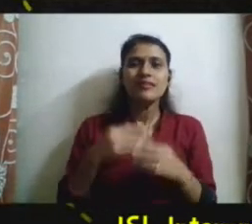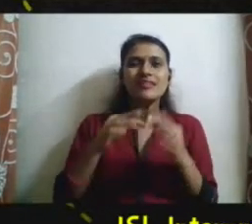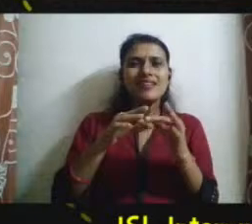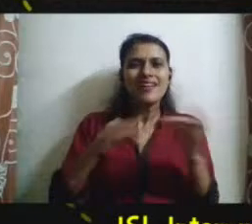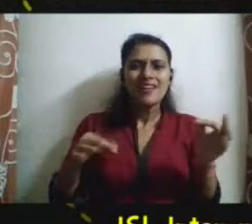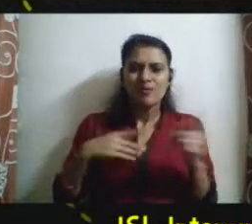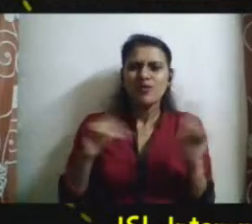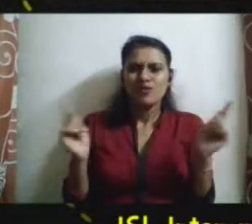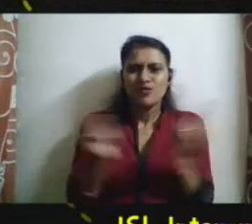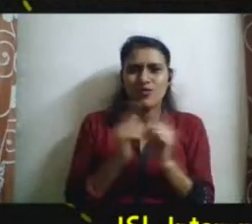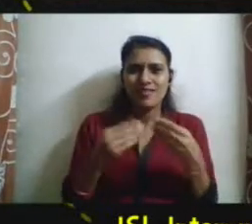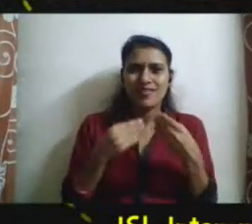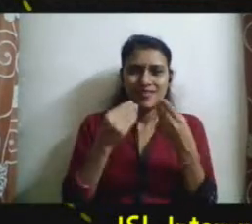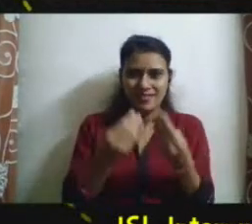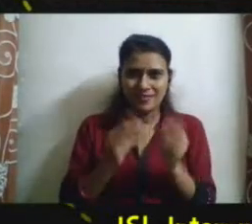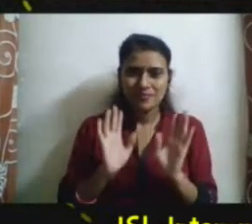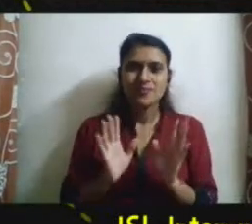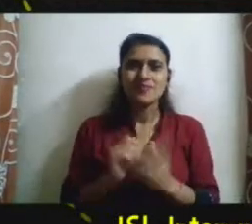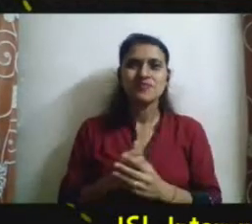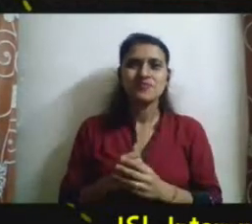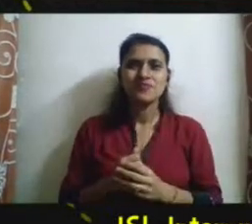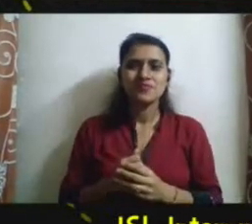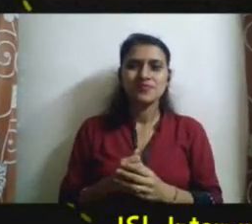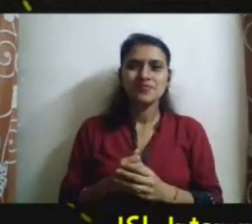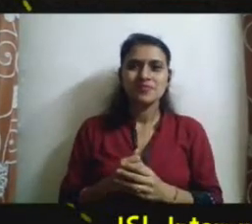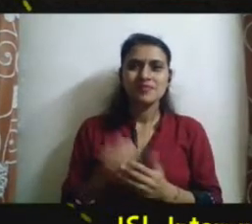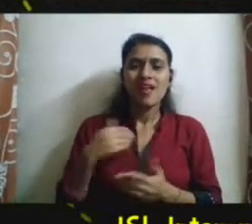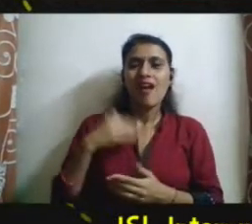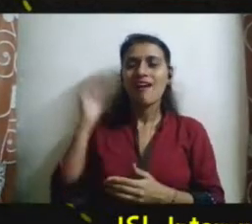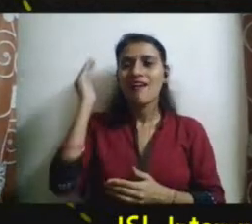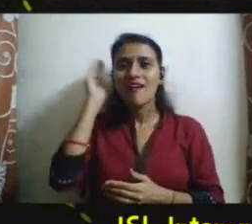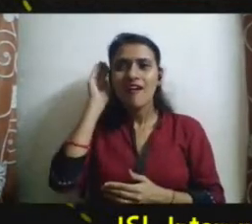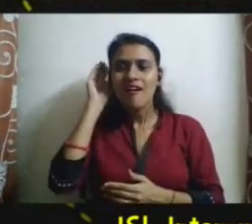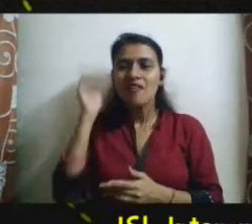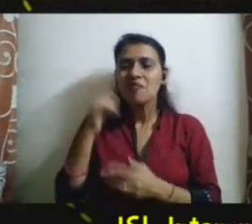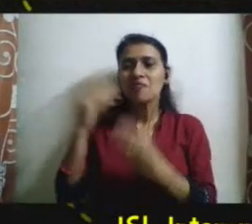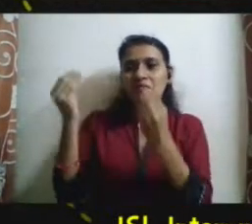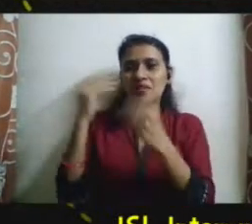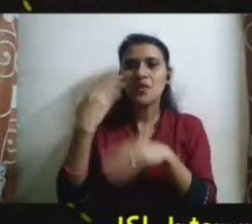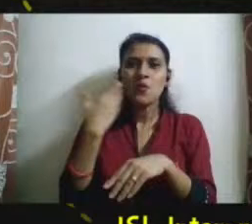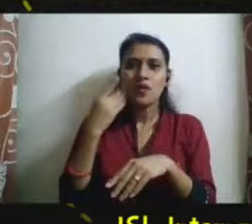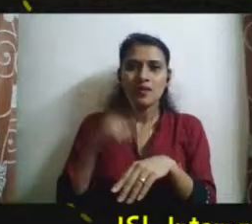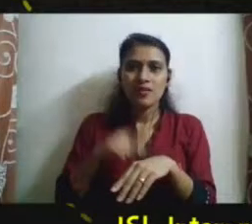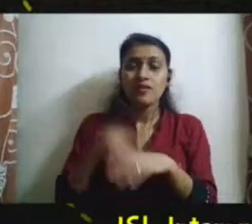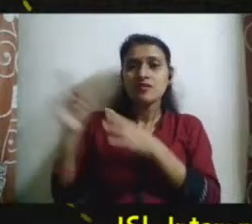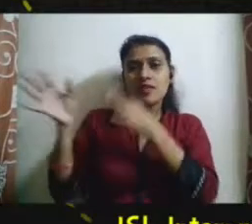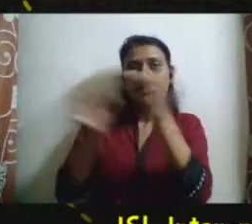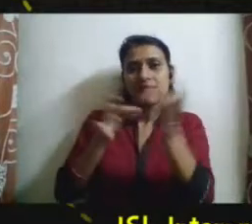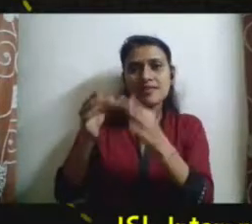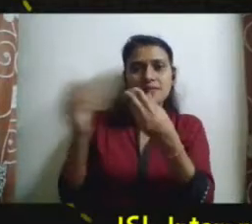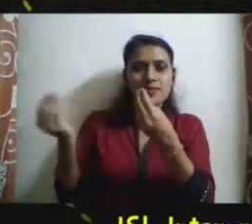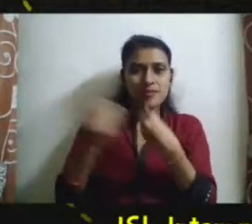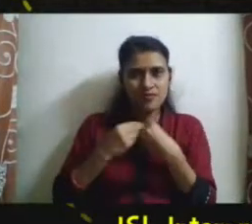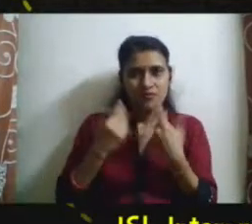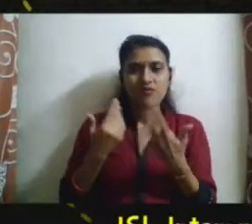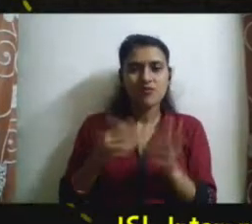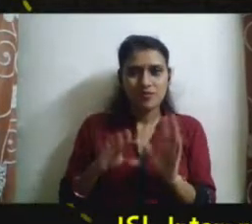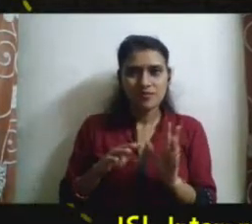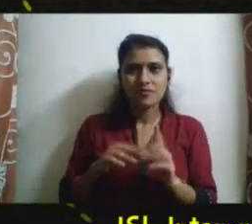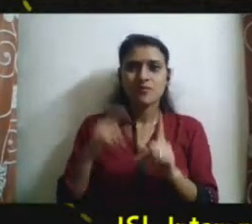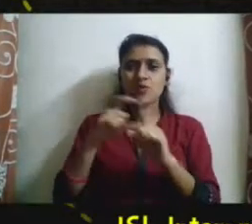share an anecdote with you, which I heard from Naina Devi ji when she was explaining this aspect of Tumri to